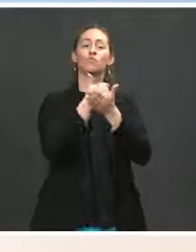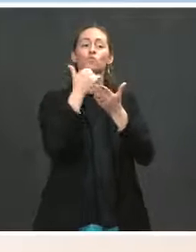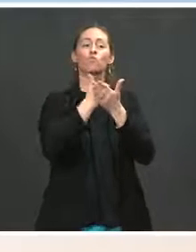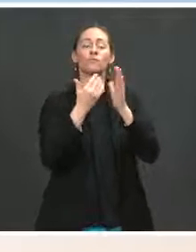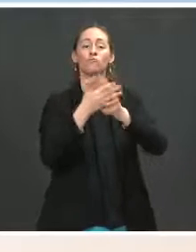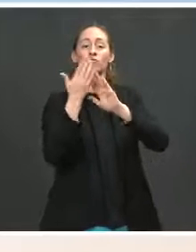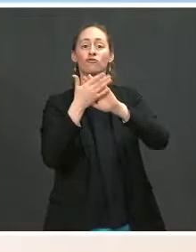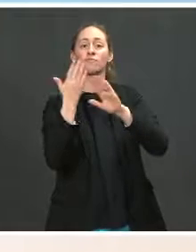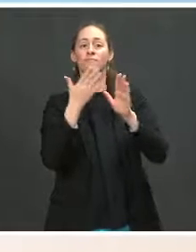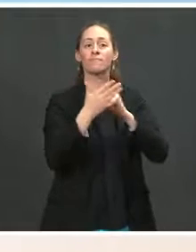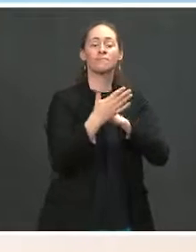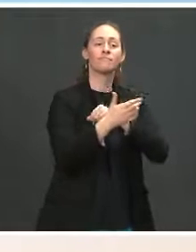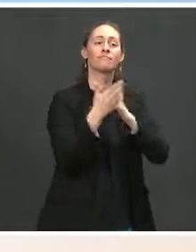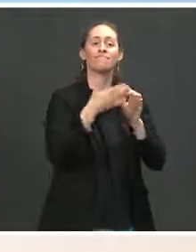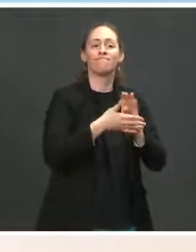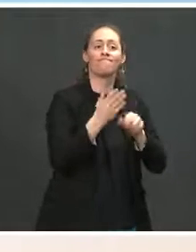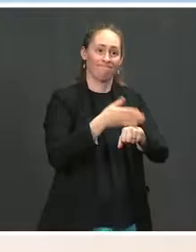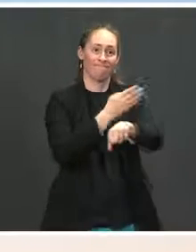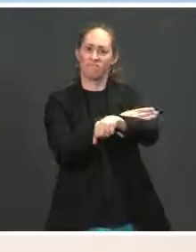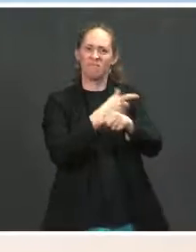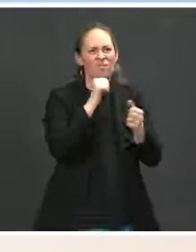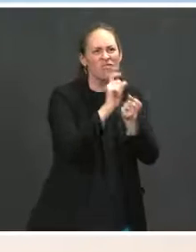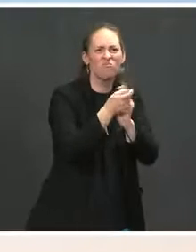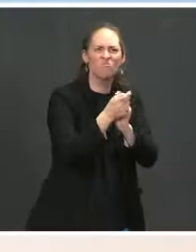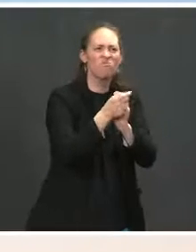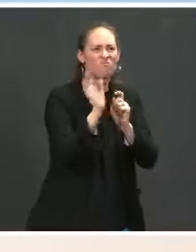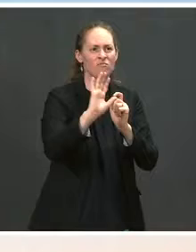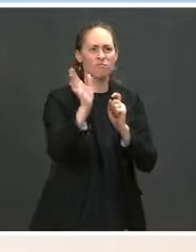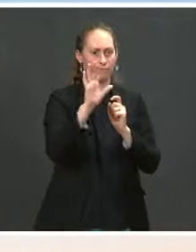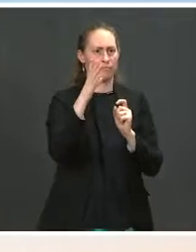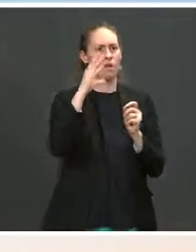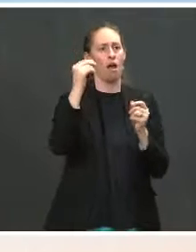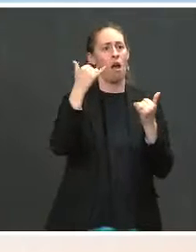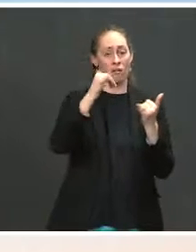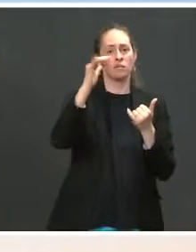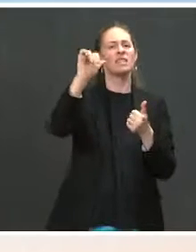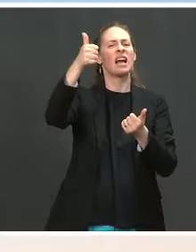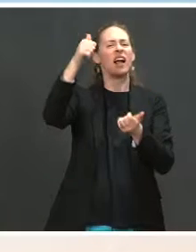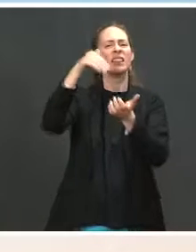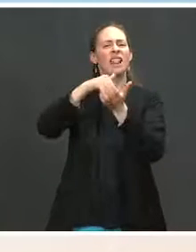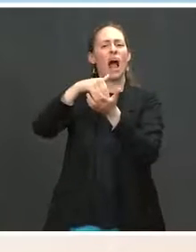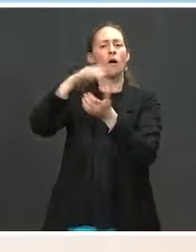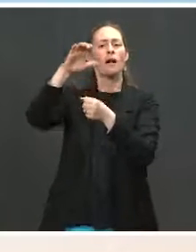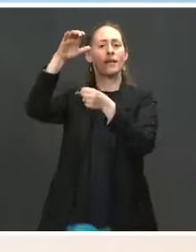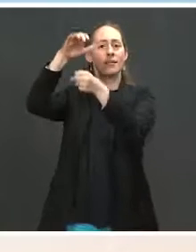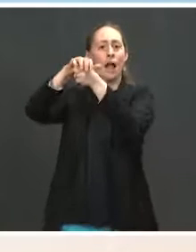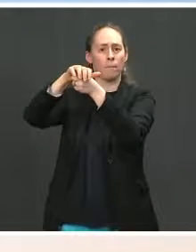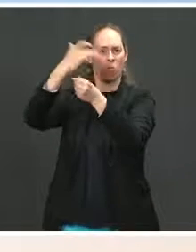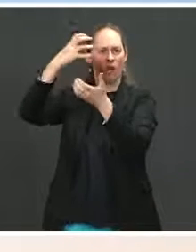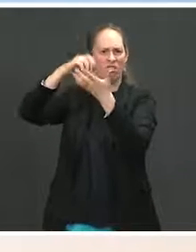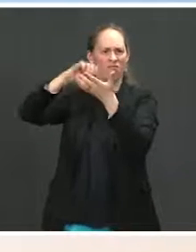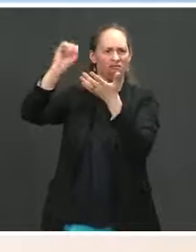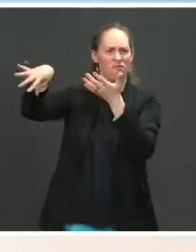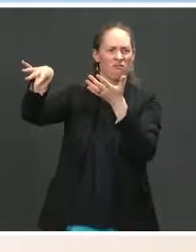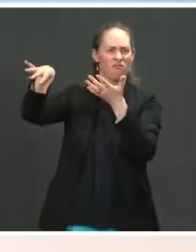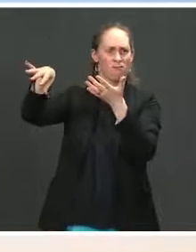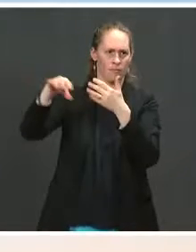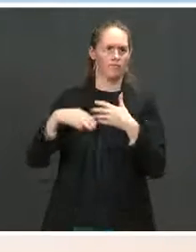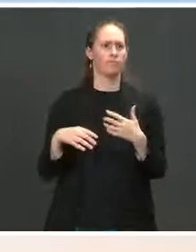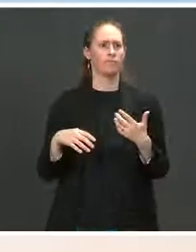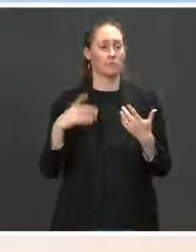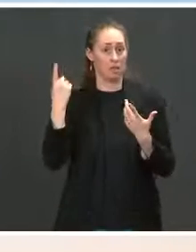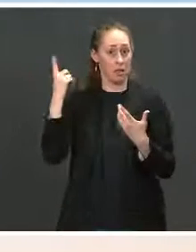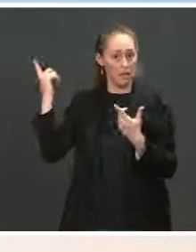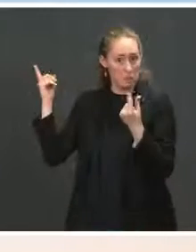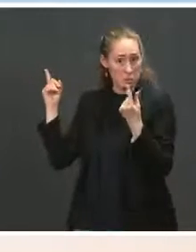with the $10,000 SALT cap. I wanted to see if that's something the administration would consider. Well, I would say first, we